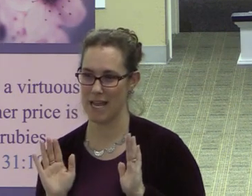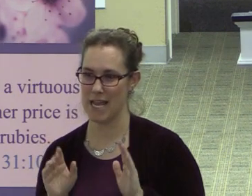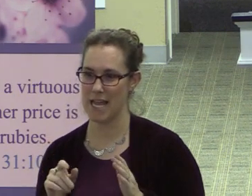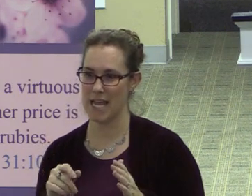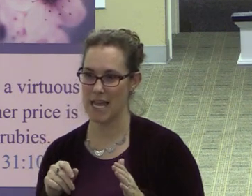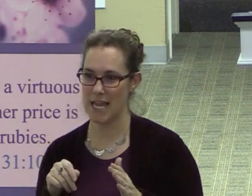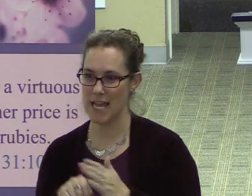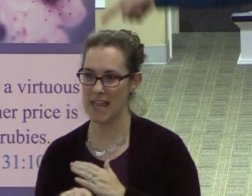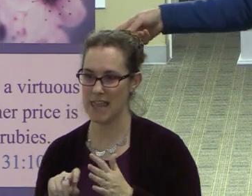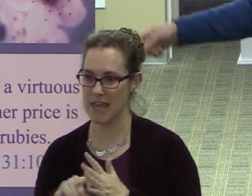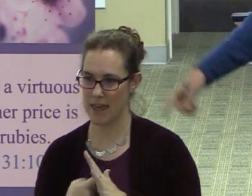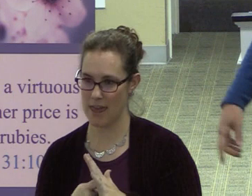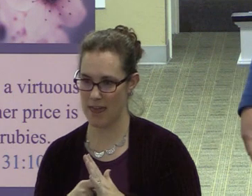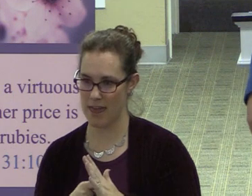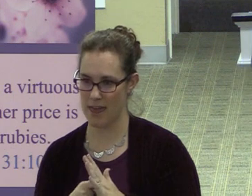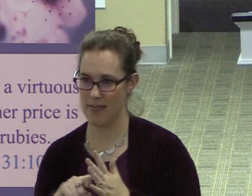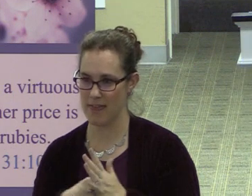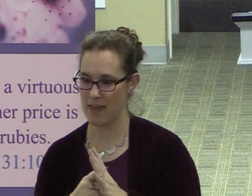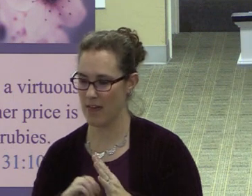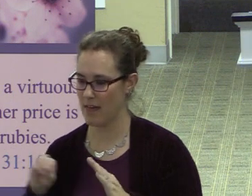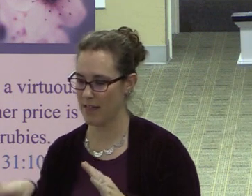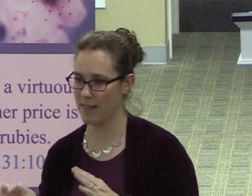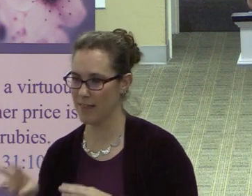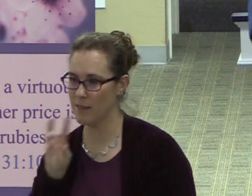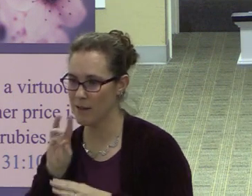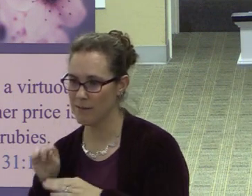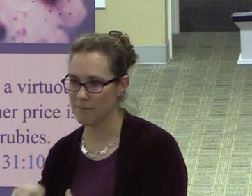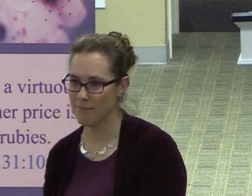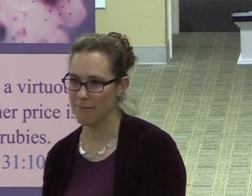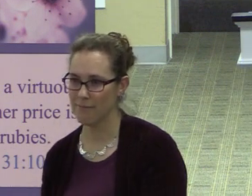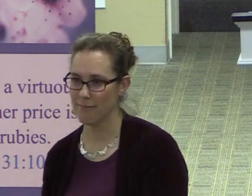key. And the key goes, boom, right in the ocean. I was like, oh.